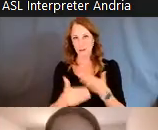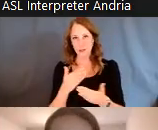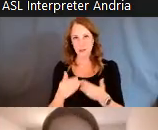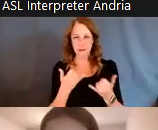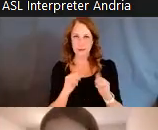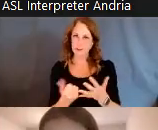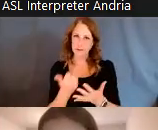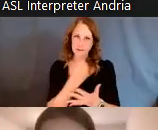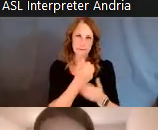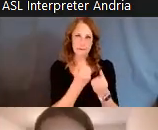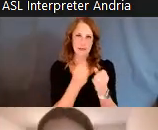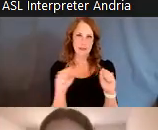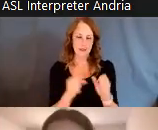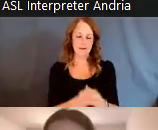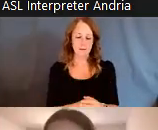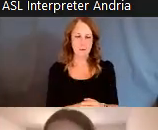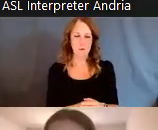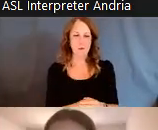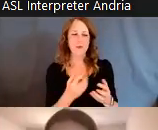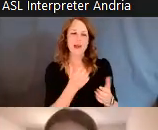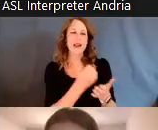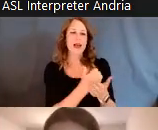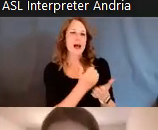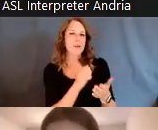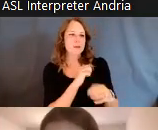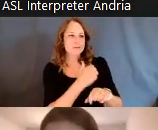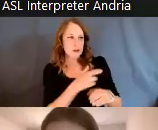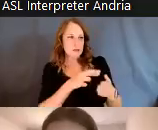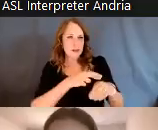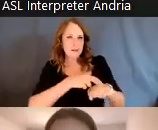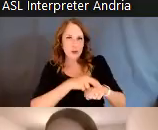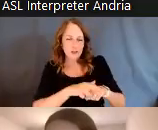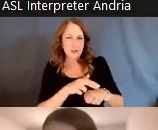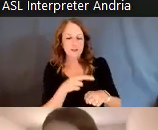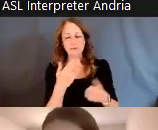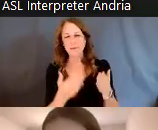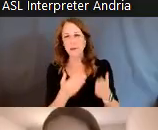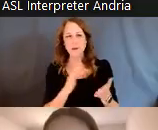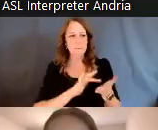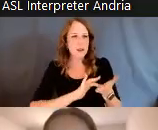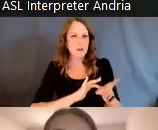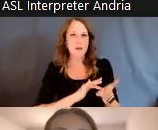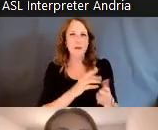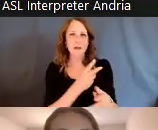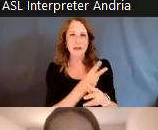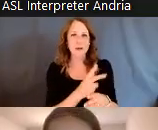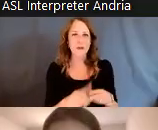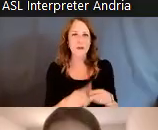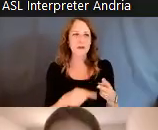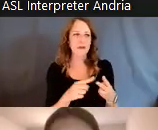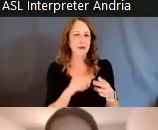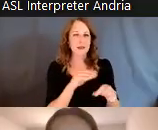Also helping with those referrals. So referrals for medical, referrals for counseling,